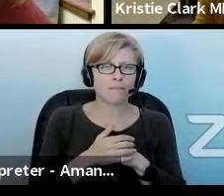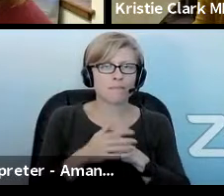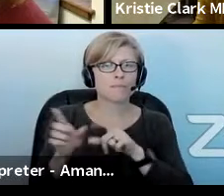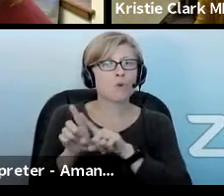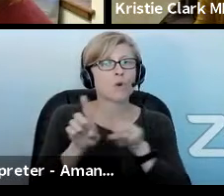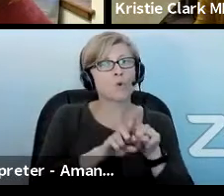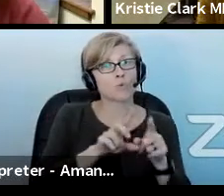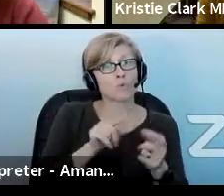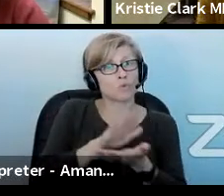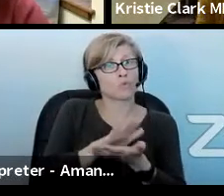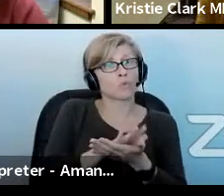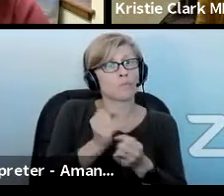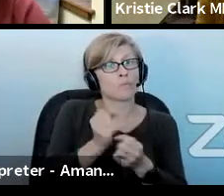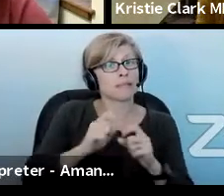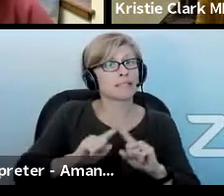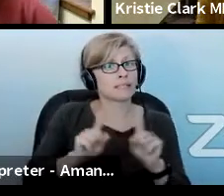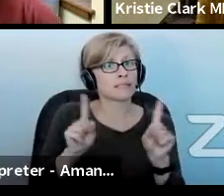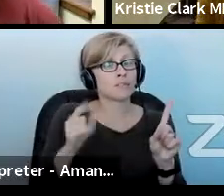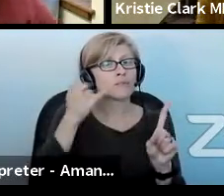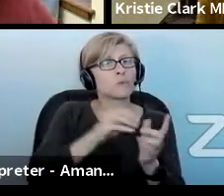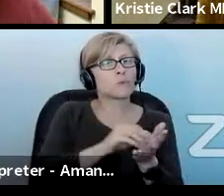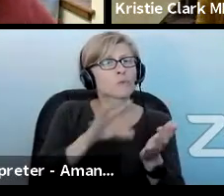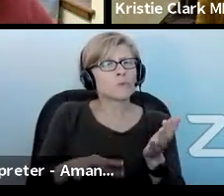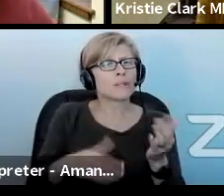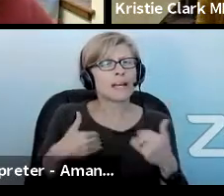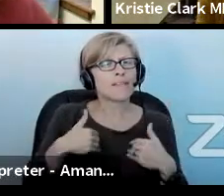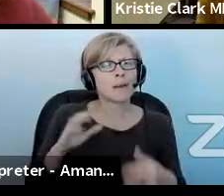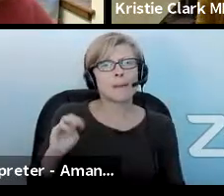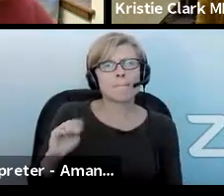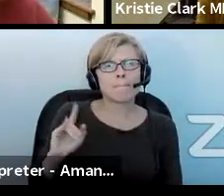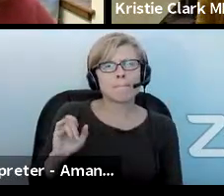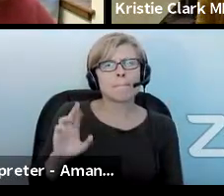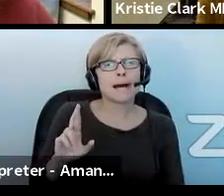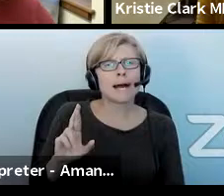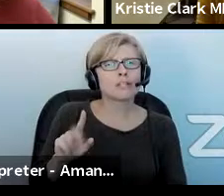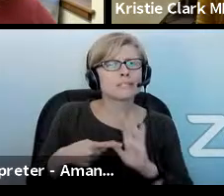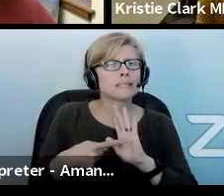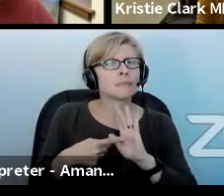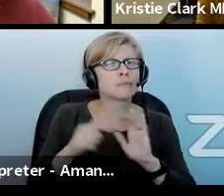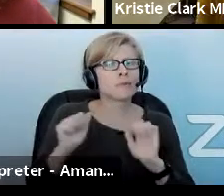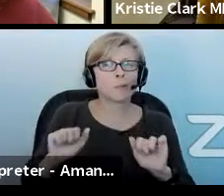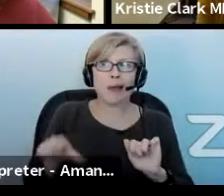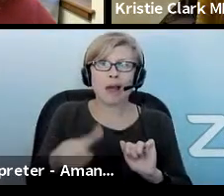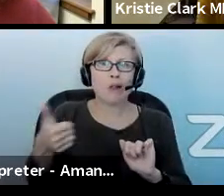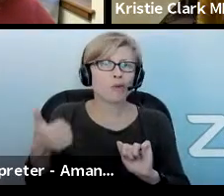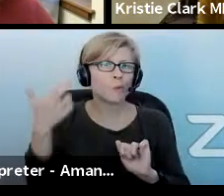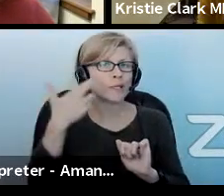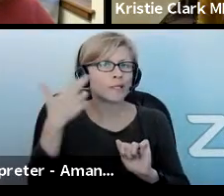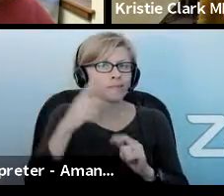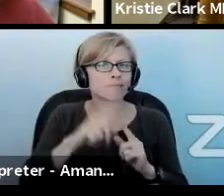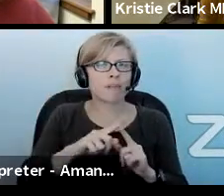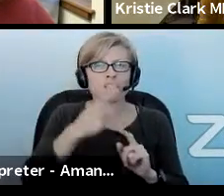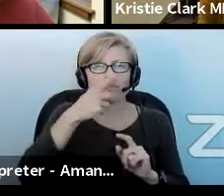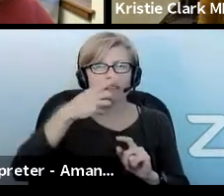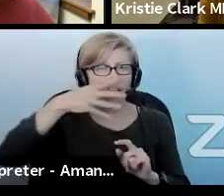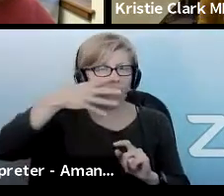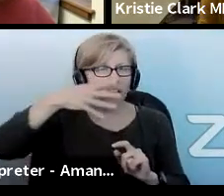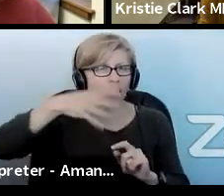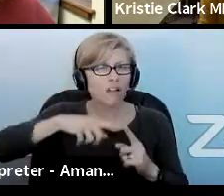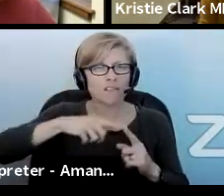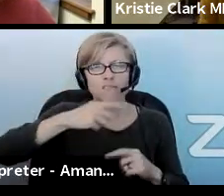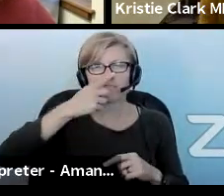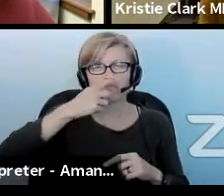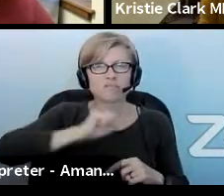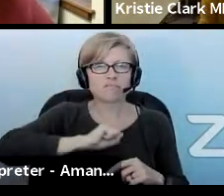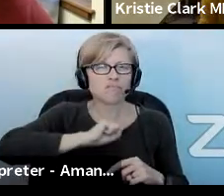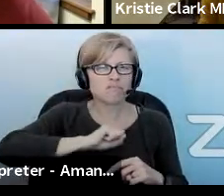schools to be able to test students that have some of those minor symptoms that could be other things as well, like congestion, runny nose,